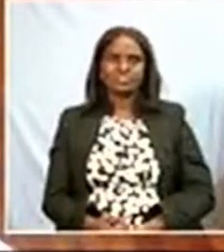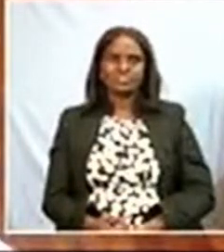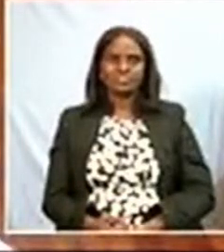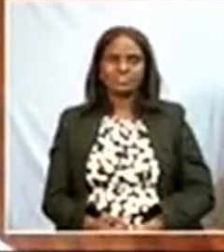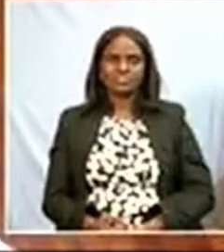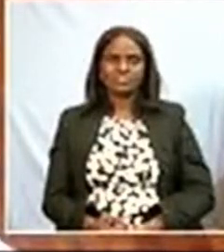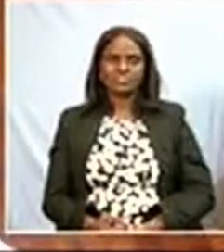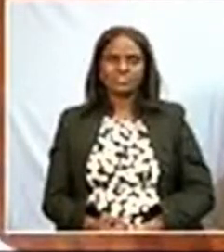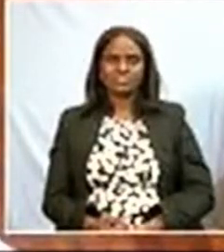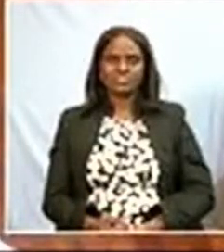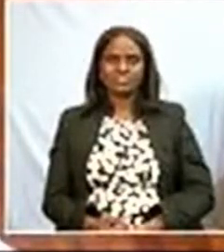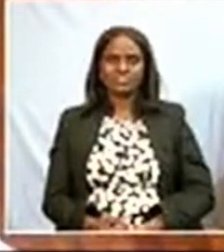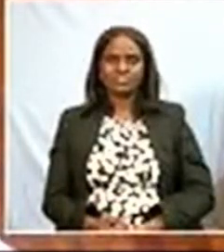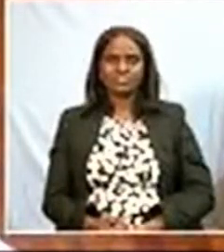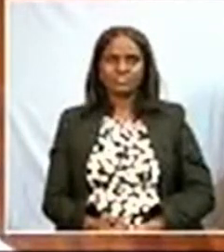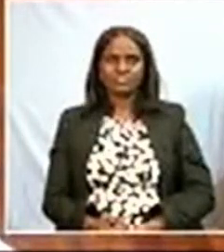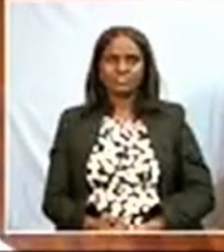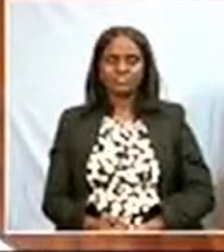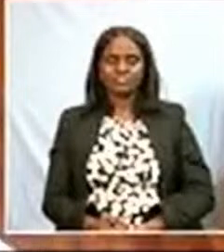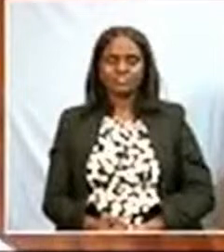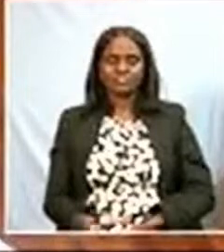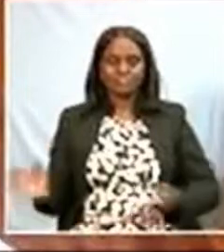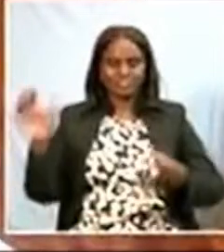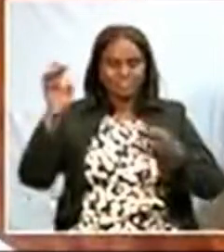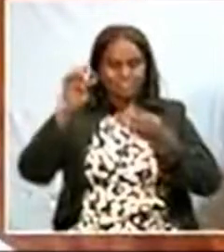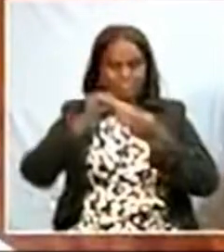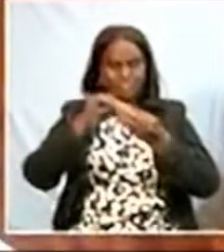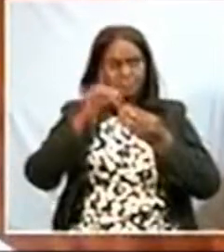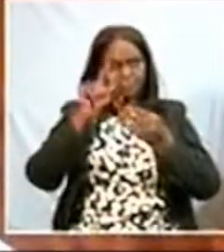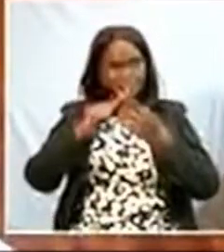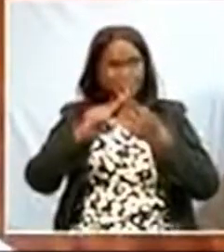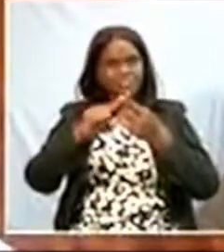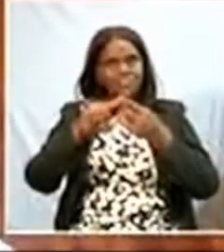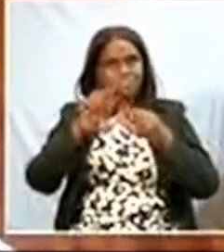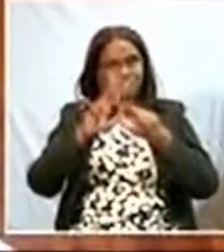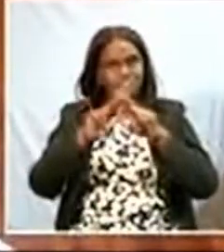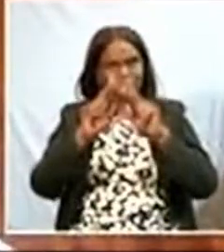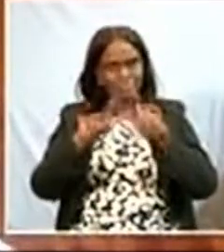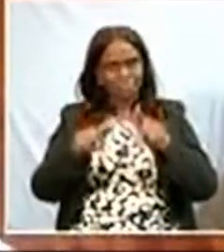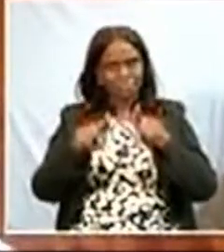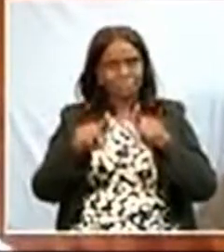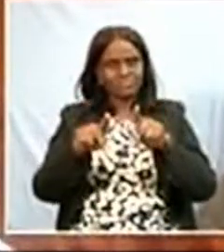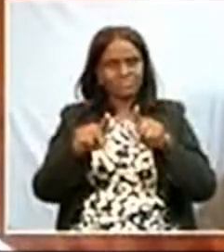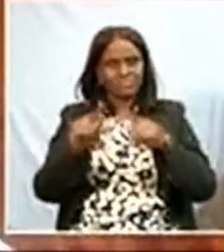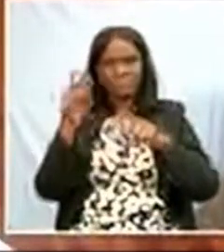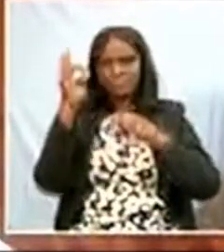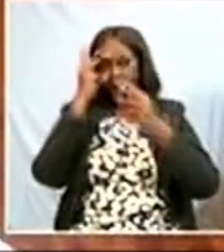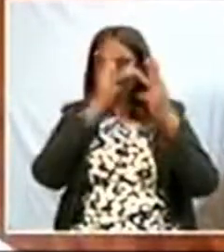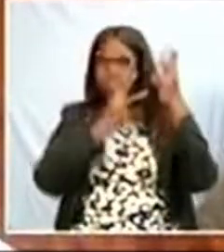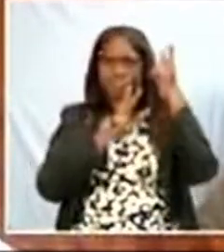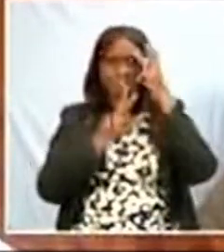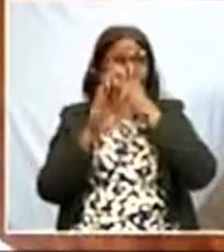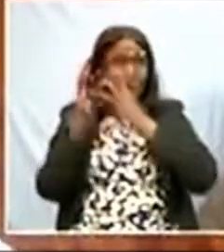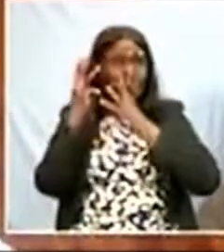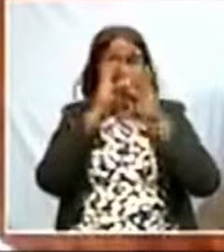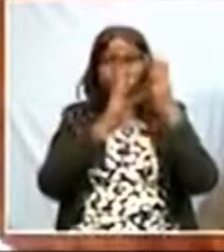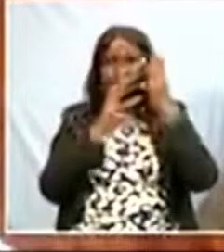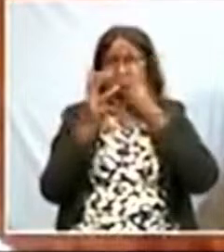Whatever okay, giving you opportunity. Okay, in addition to those, chairperson is worrying